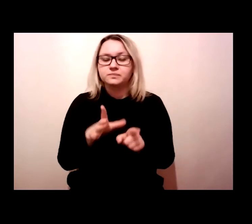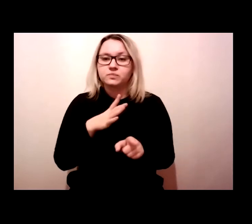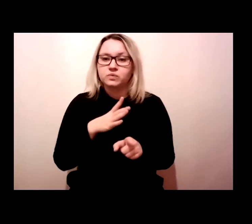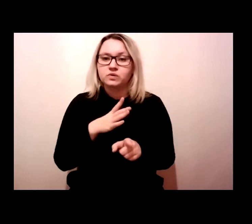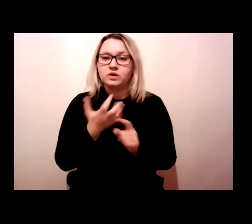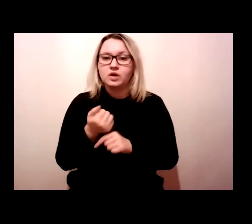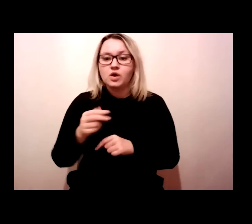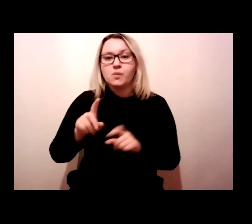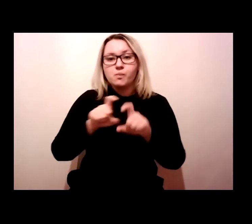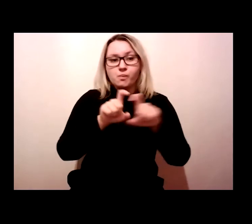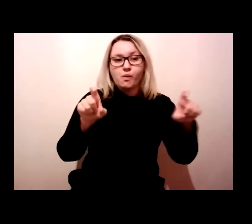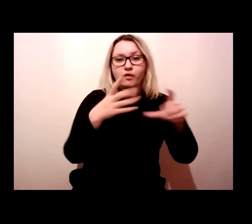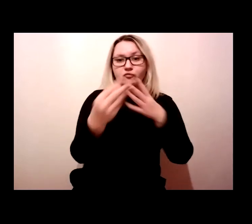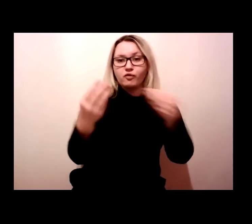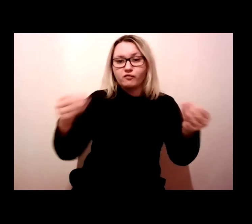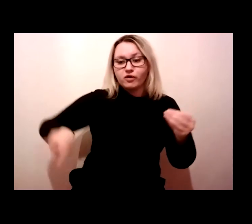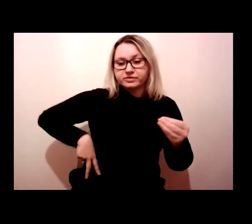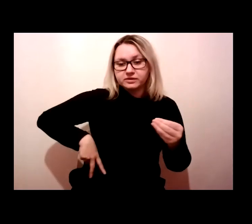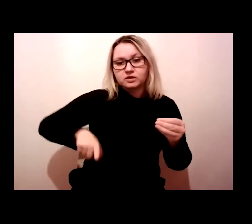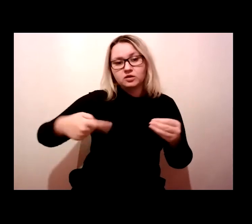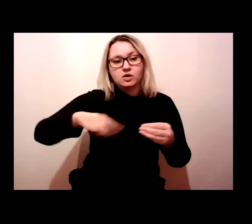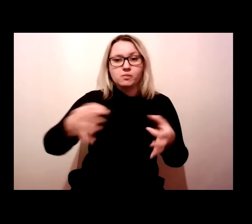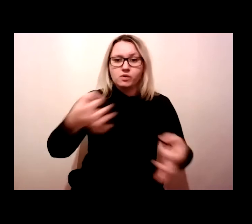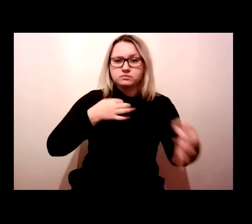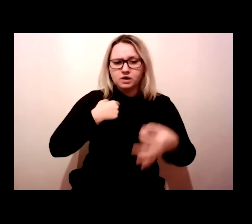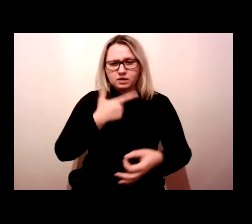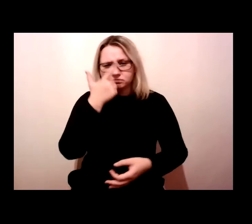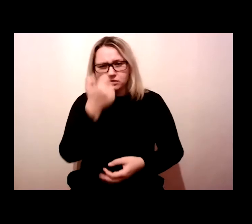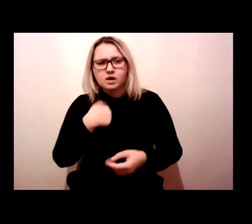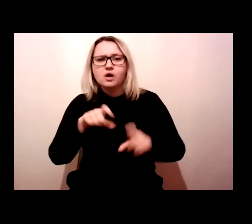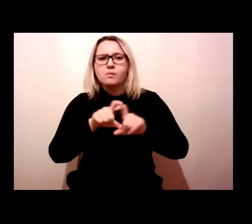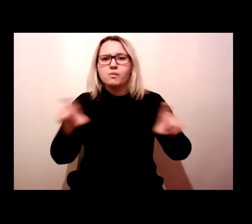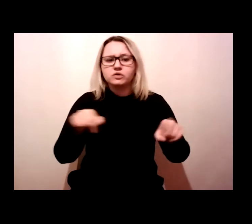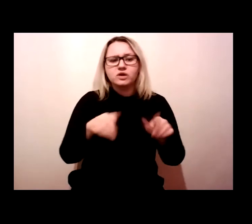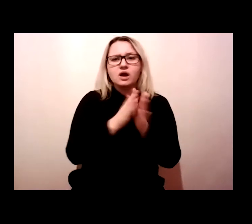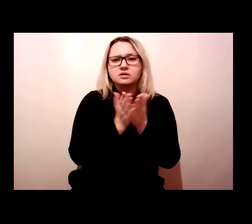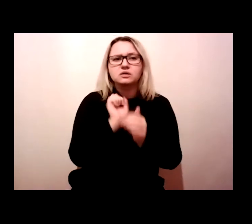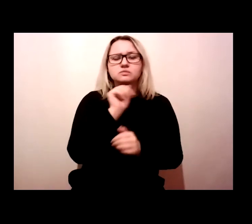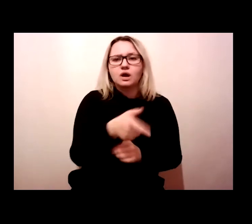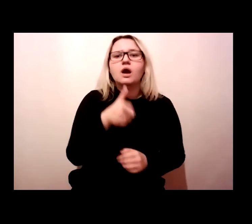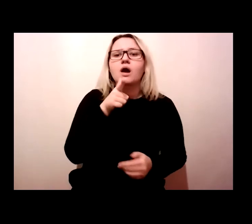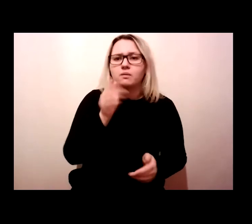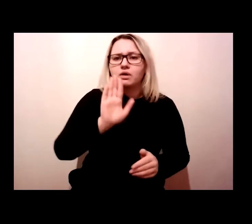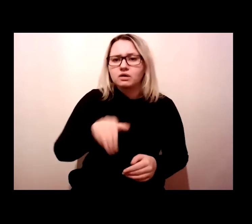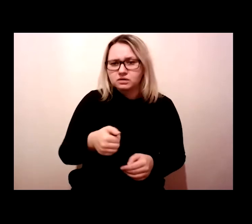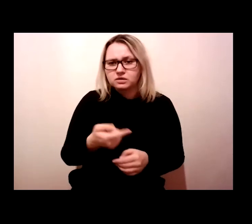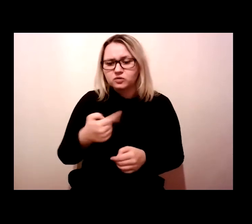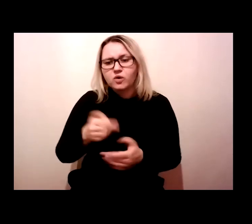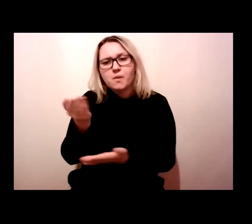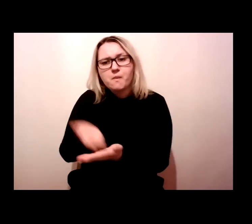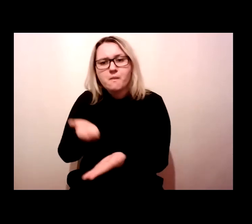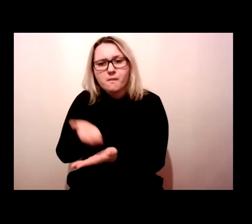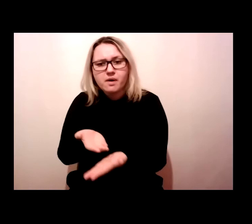mokyklų direktorių, kurie piktinosi, kodėl čia yra siunčiama į mokyklą tokia knyga, kurioje pateikiami patarimai, were